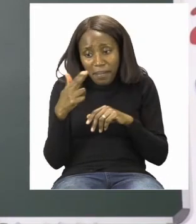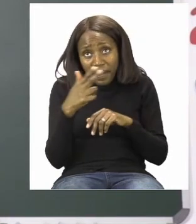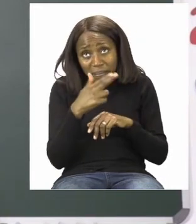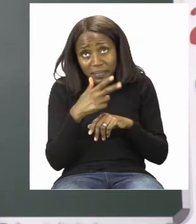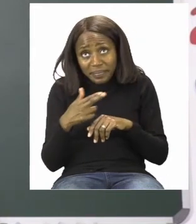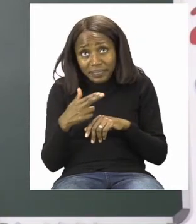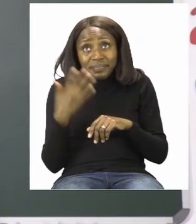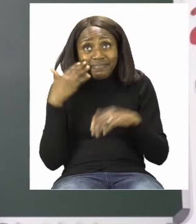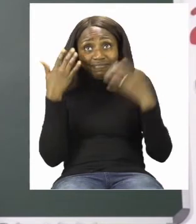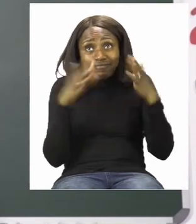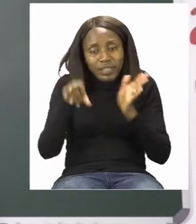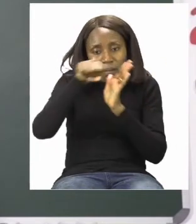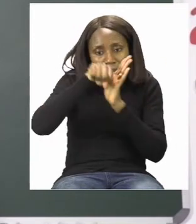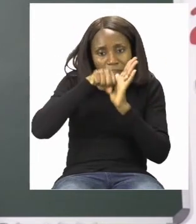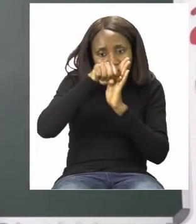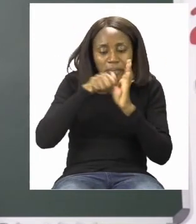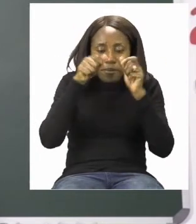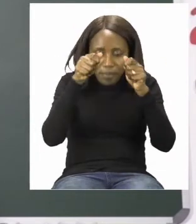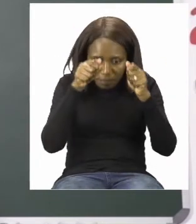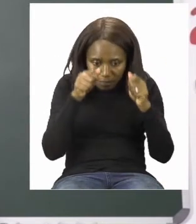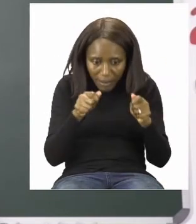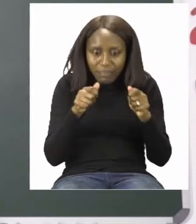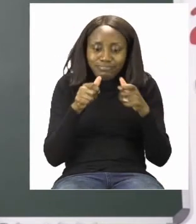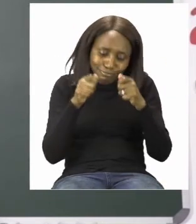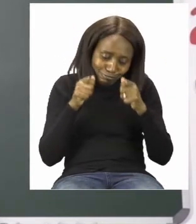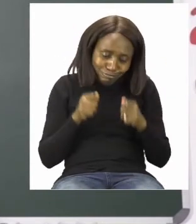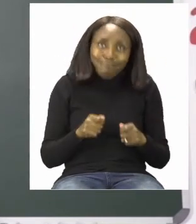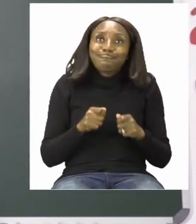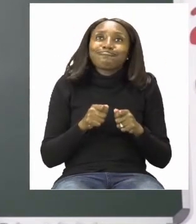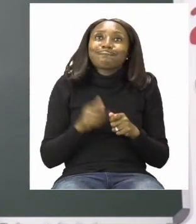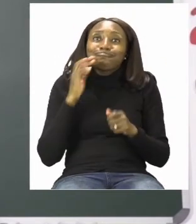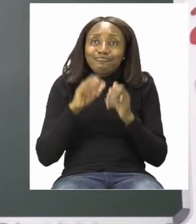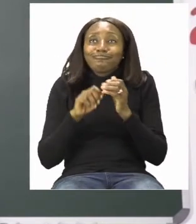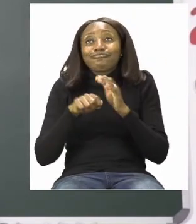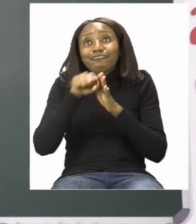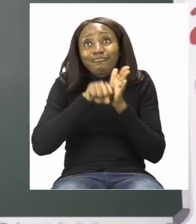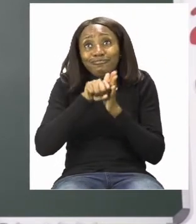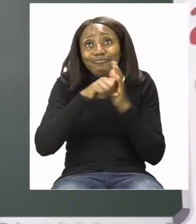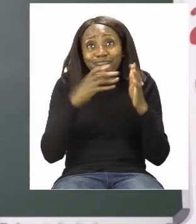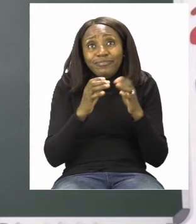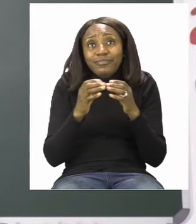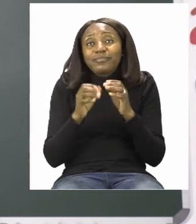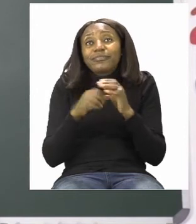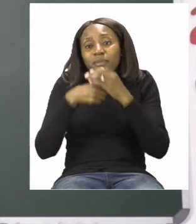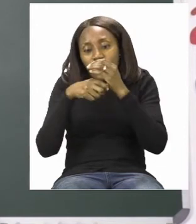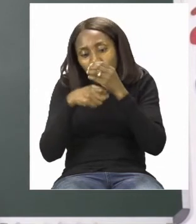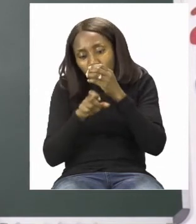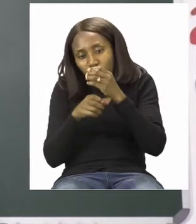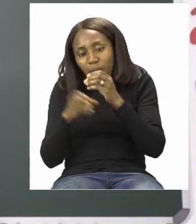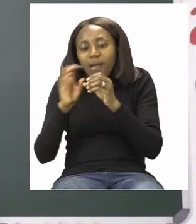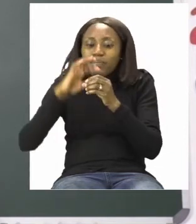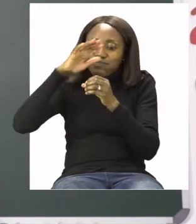done, use your glue, and after you're done using your glue, please return the